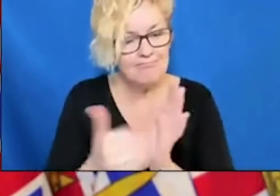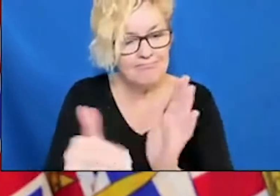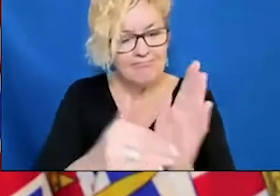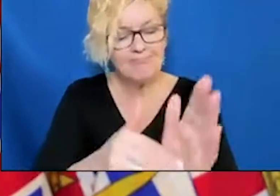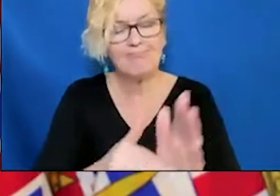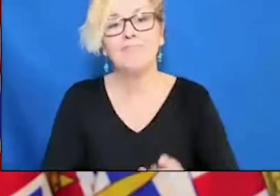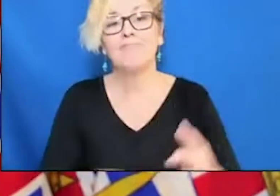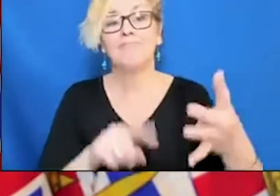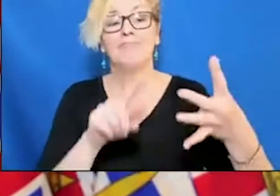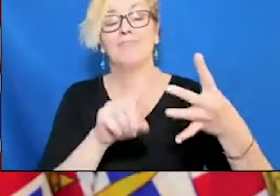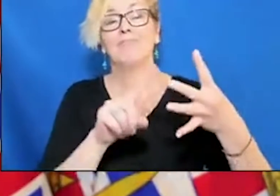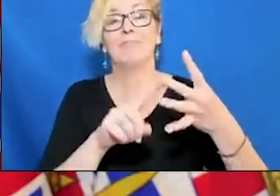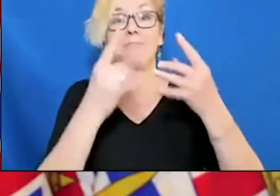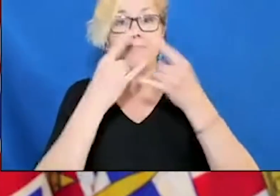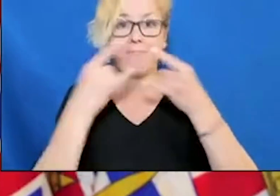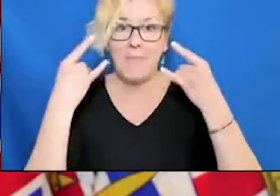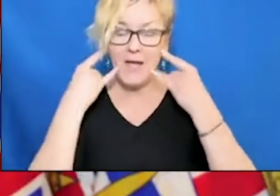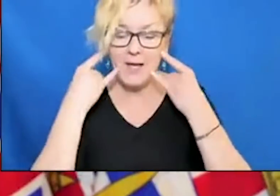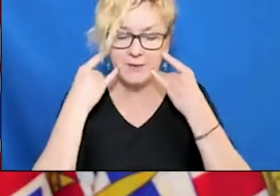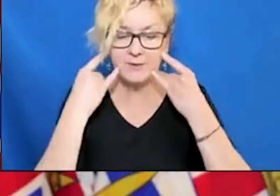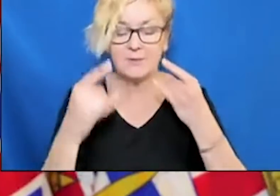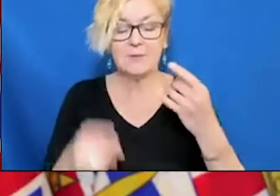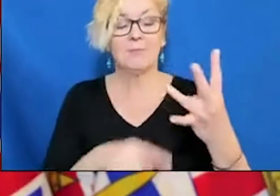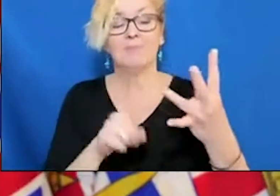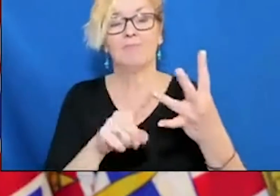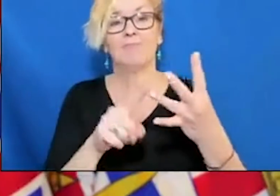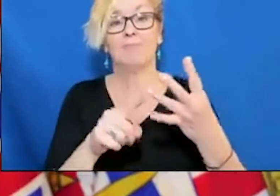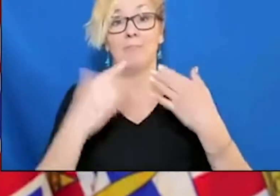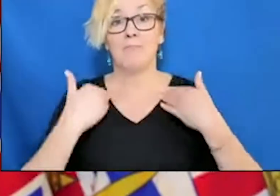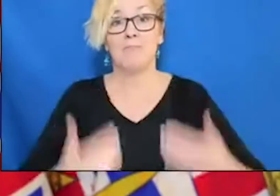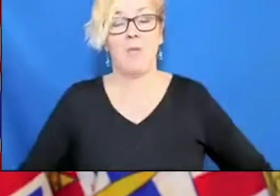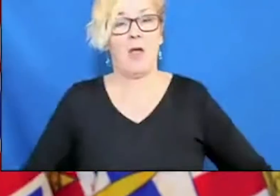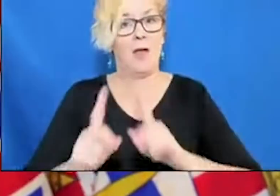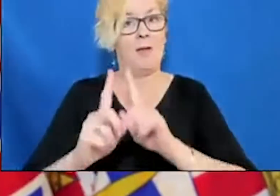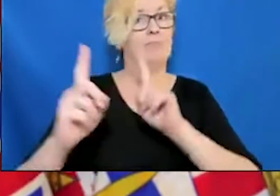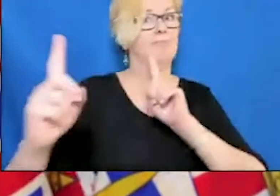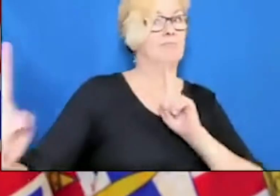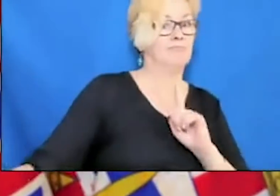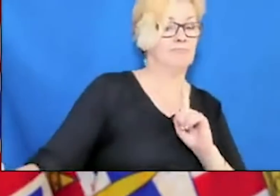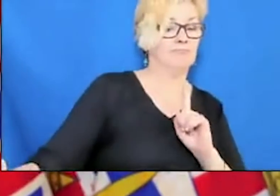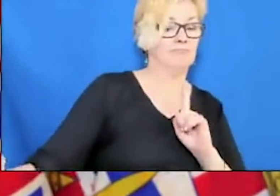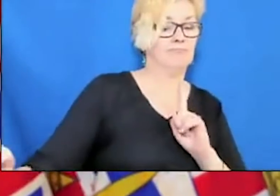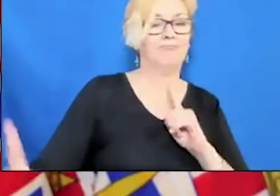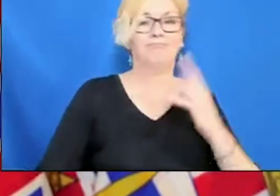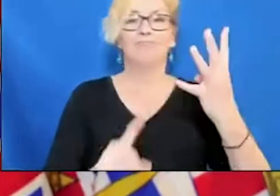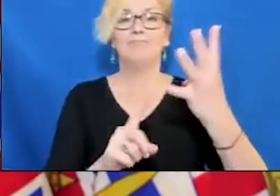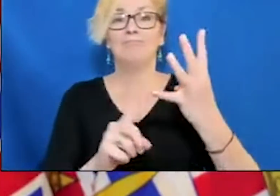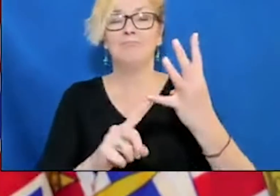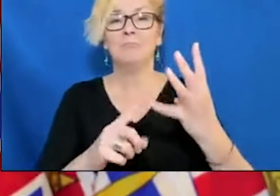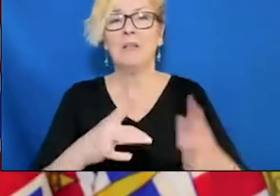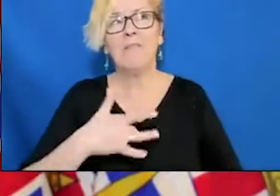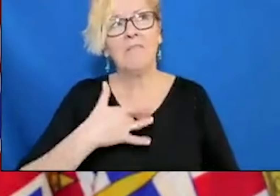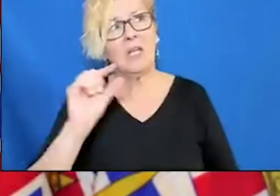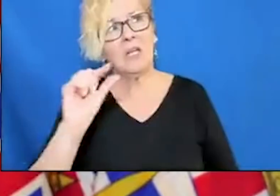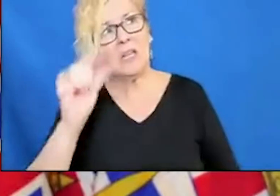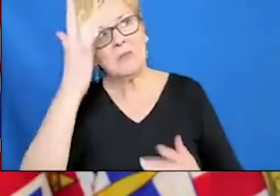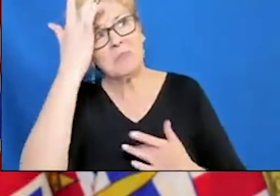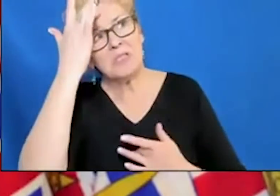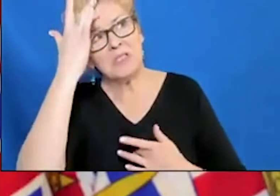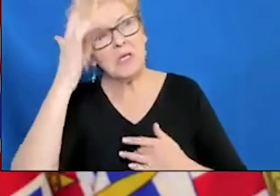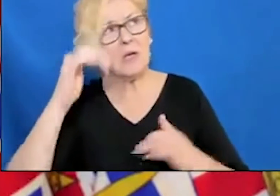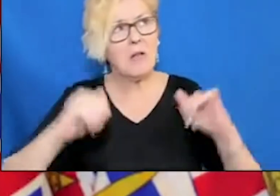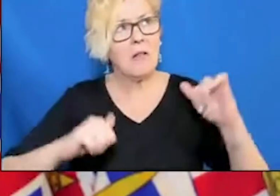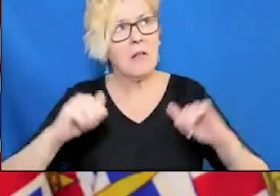COVID-19 pandemic is still with us, but there are post-pandemic days ahead. We are not quite yet through